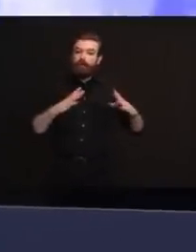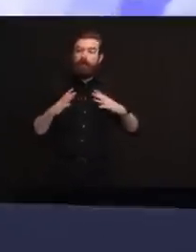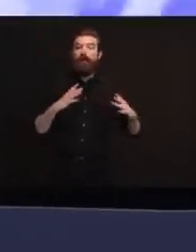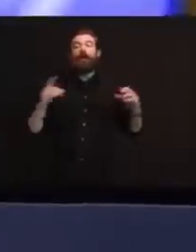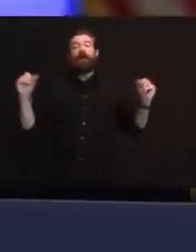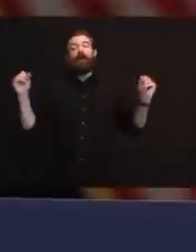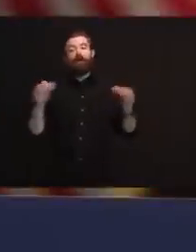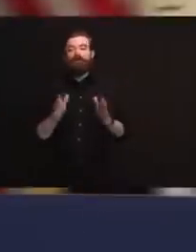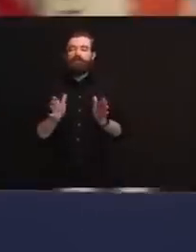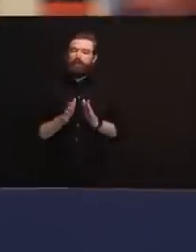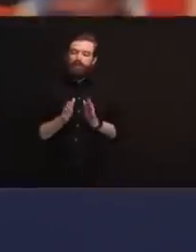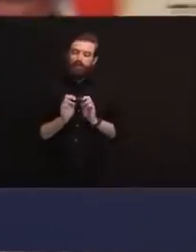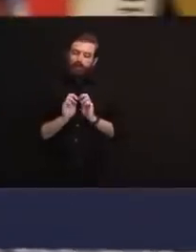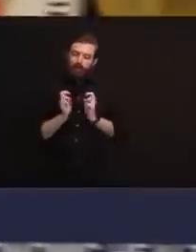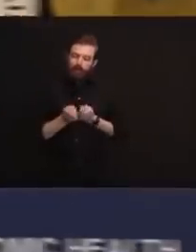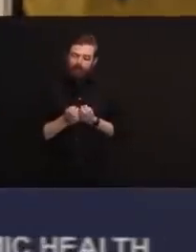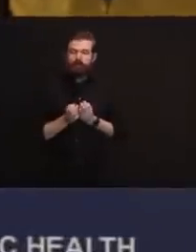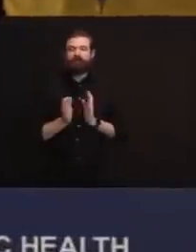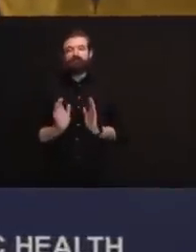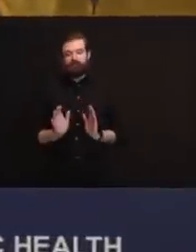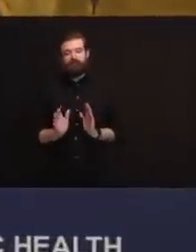on the vaccine